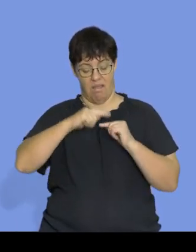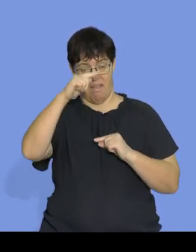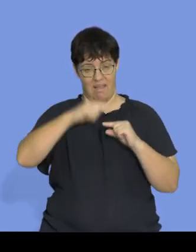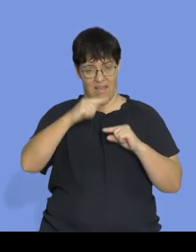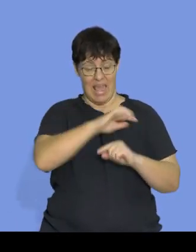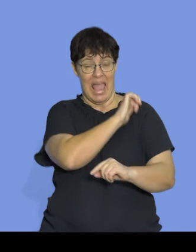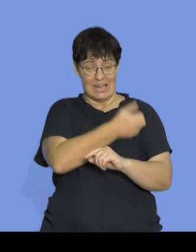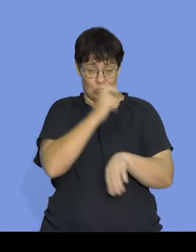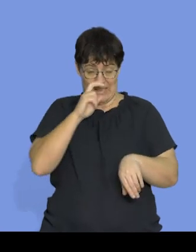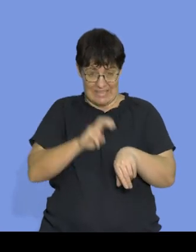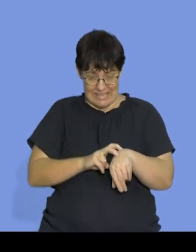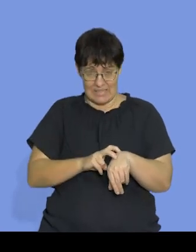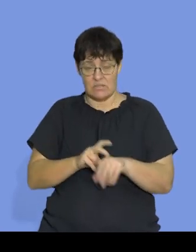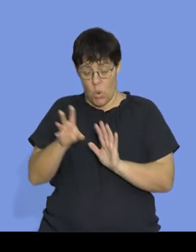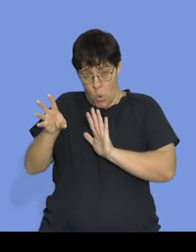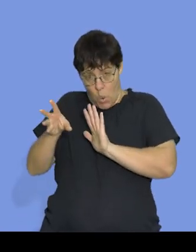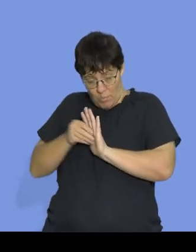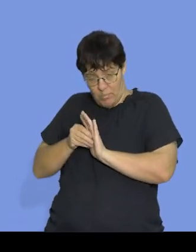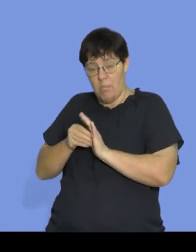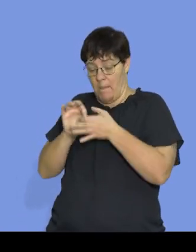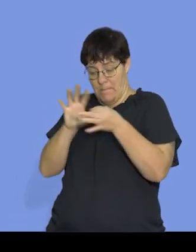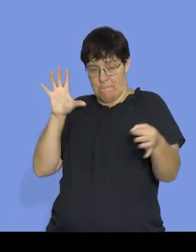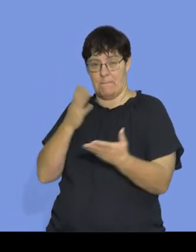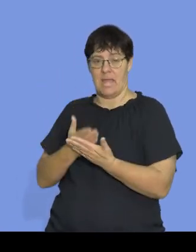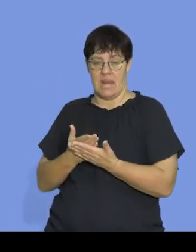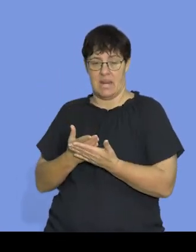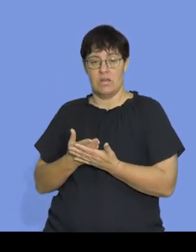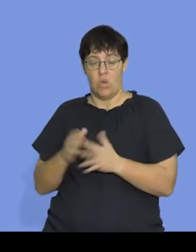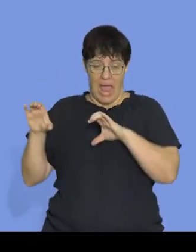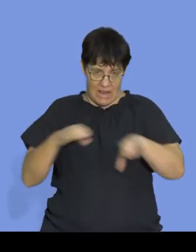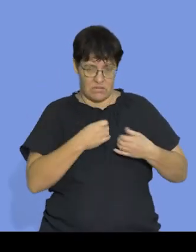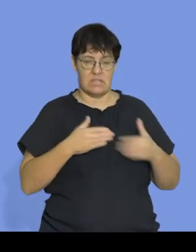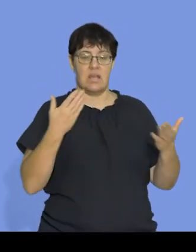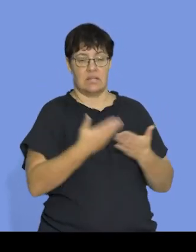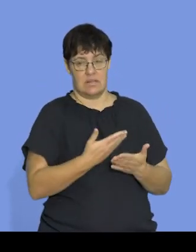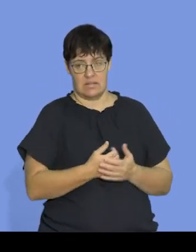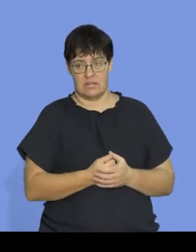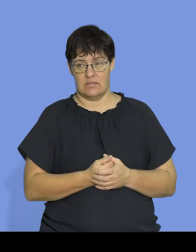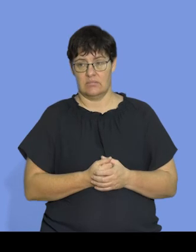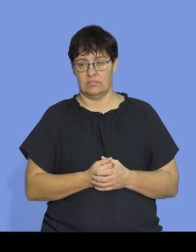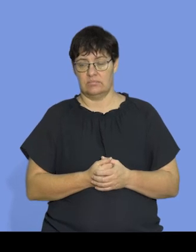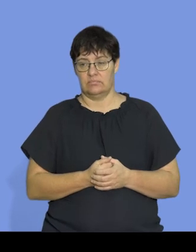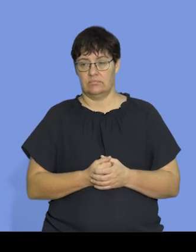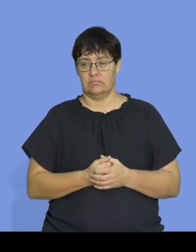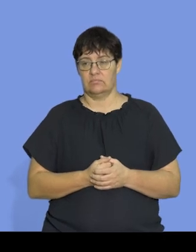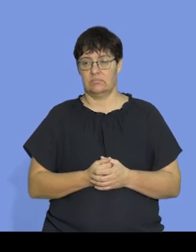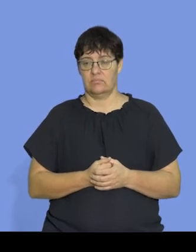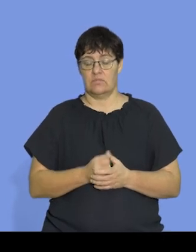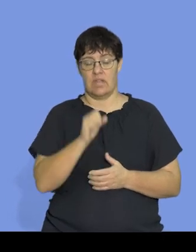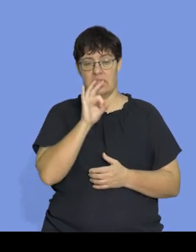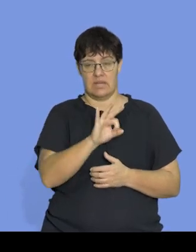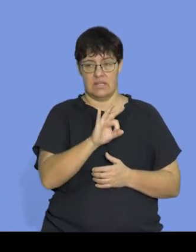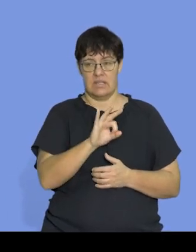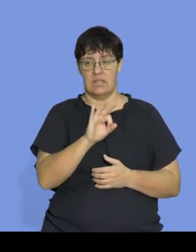was absorbed to break new bonds so that we reach the activation complex. That value is equals to